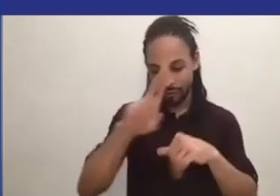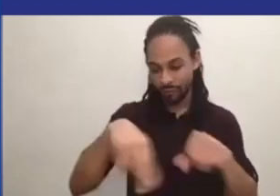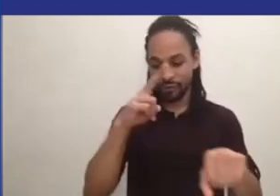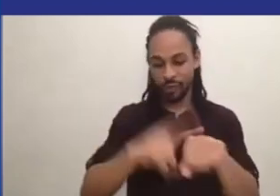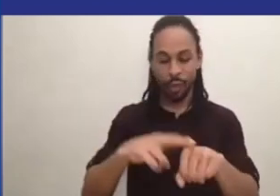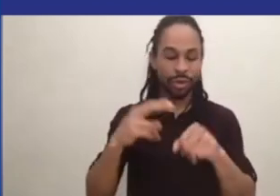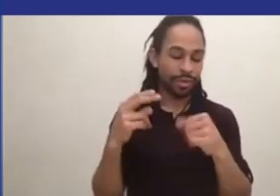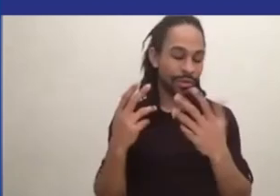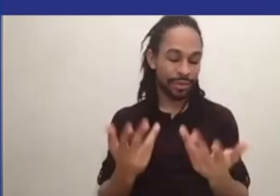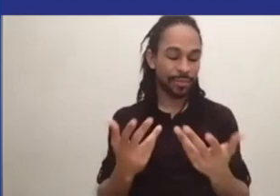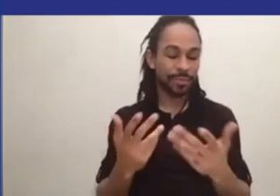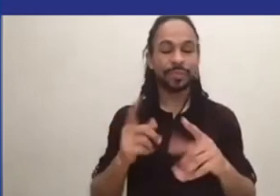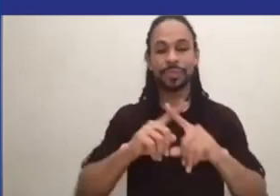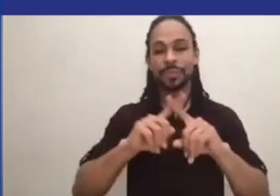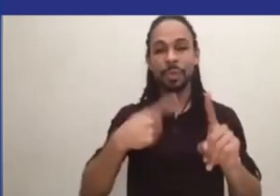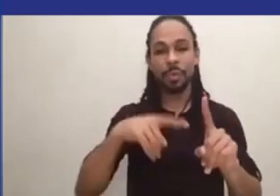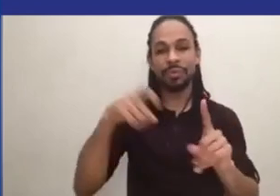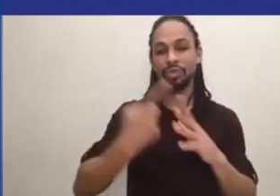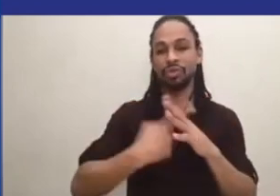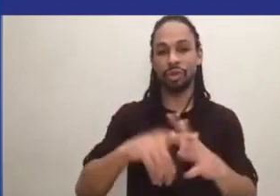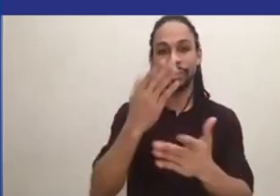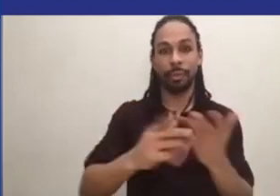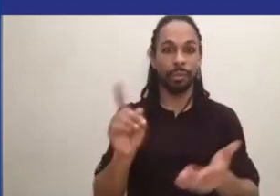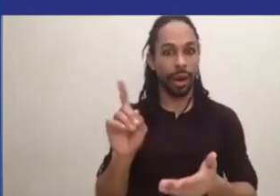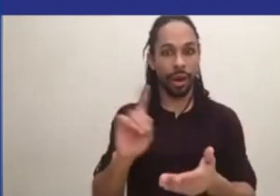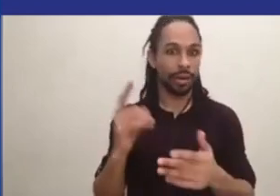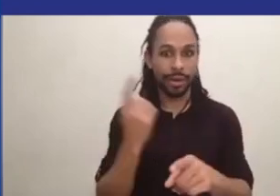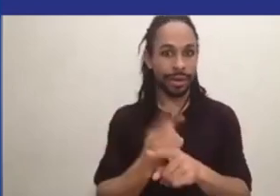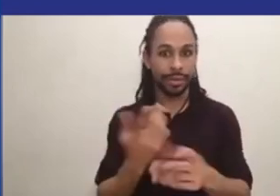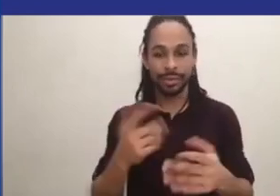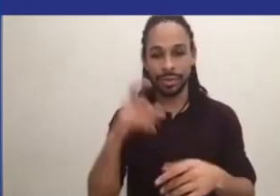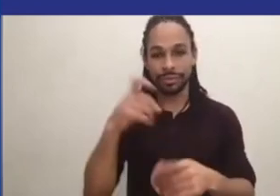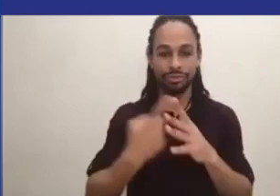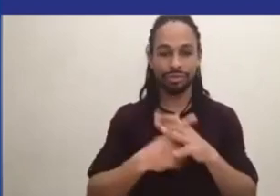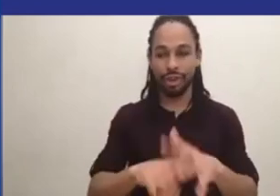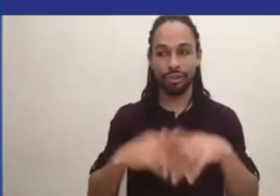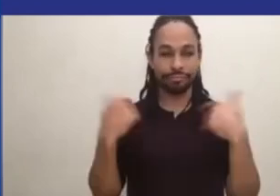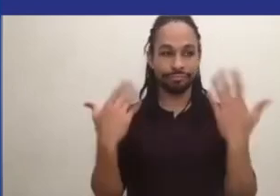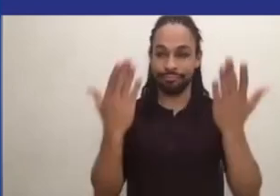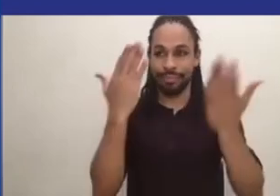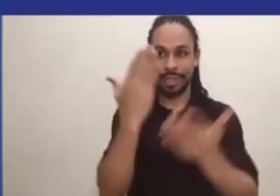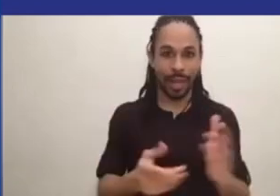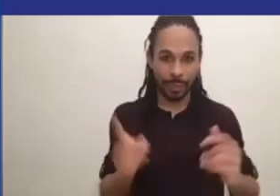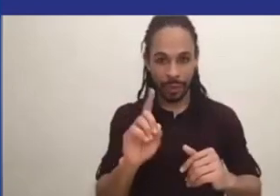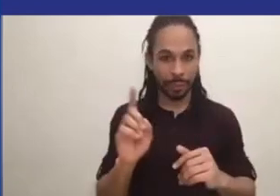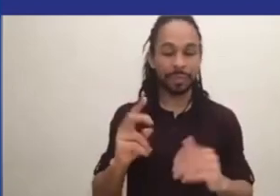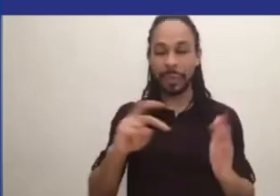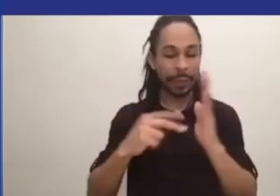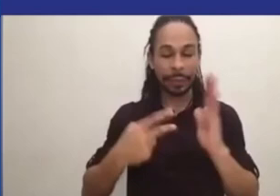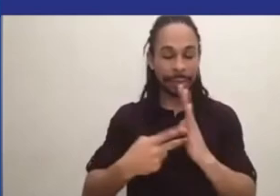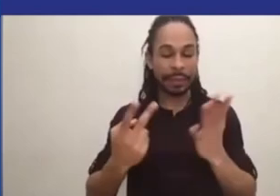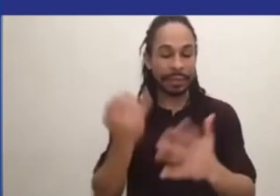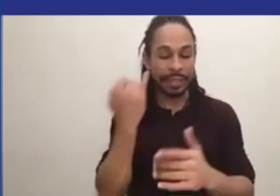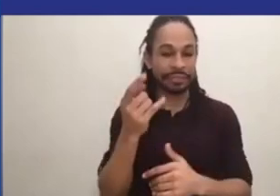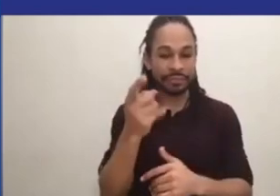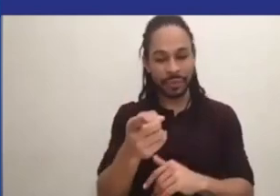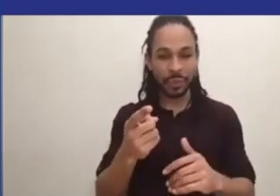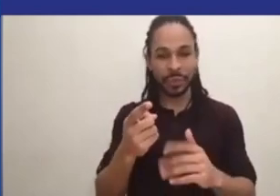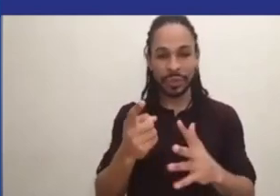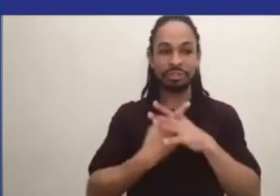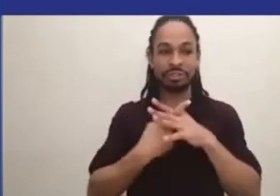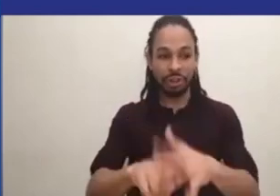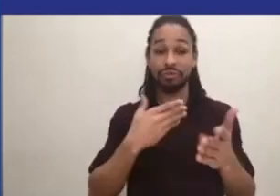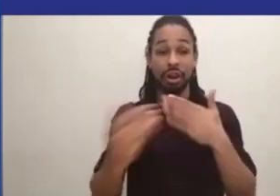But I think we have to start somewhere. You know, you have to start somewhere. And as long as you're starting, regardless of who you